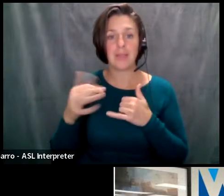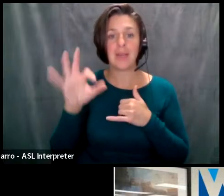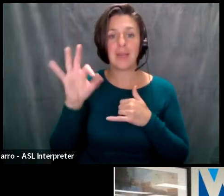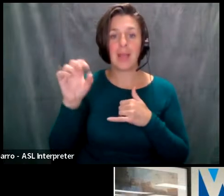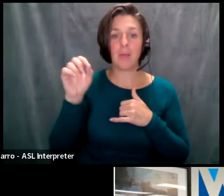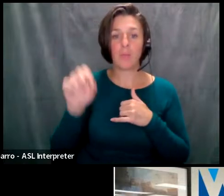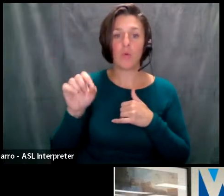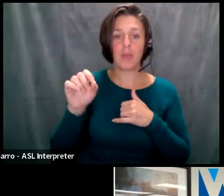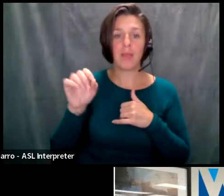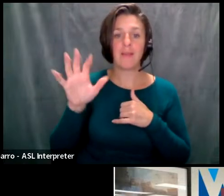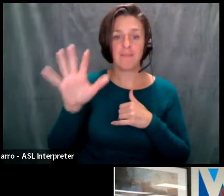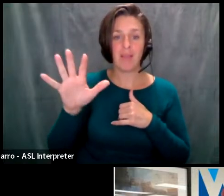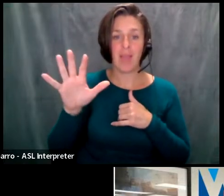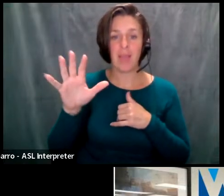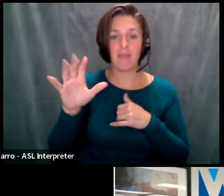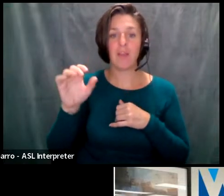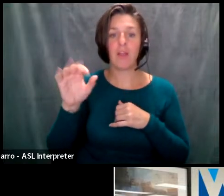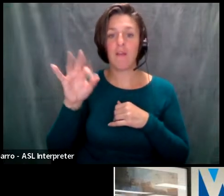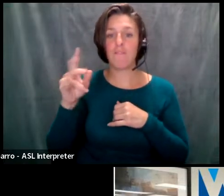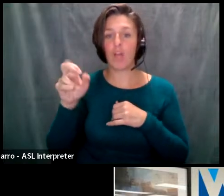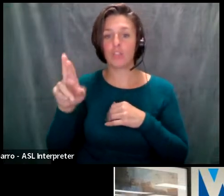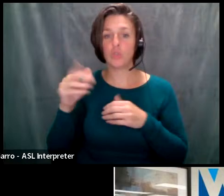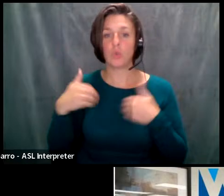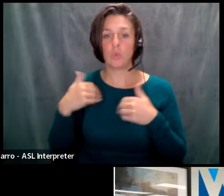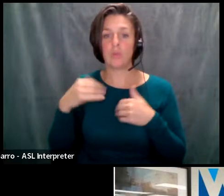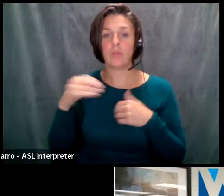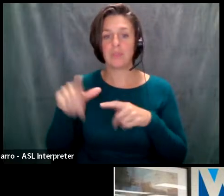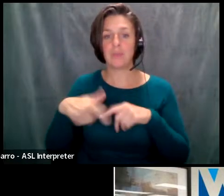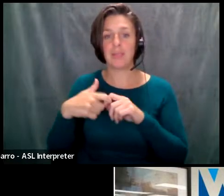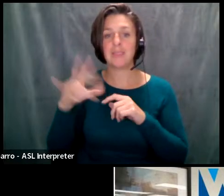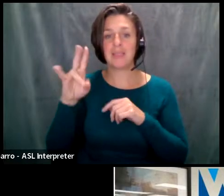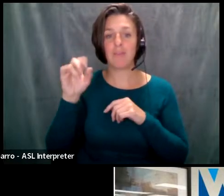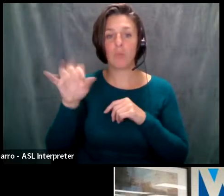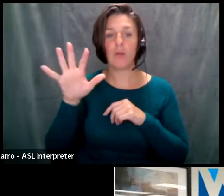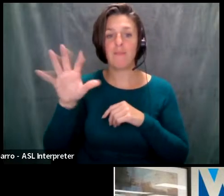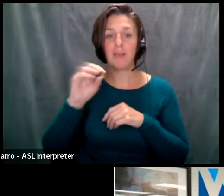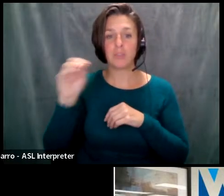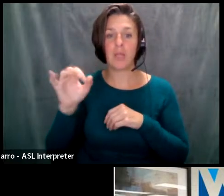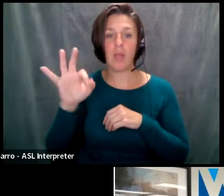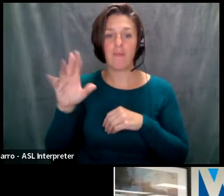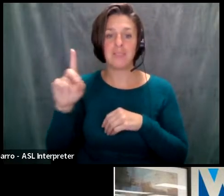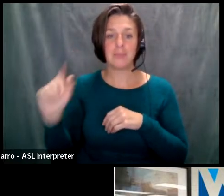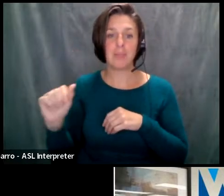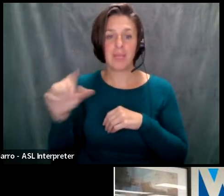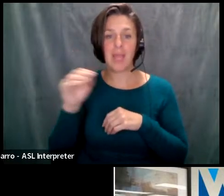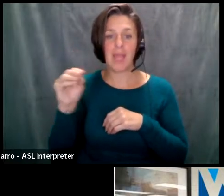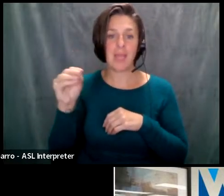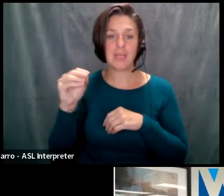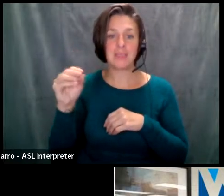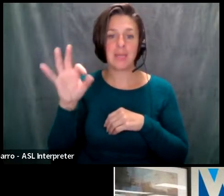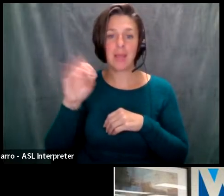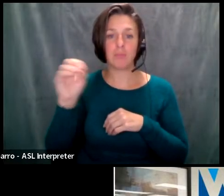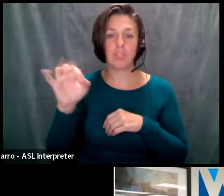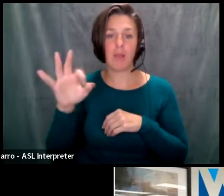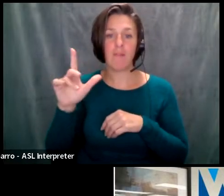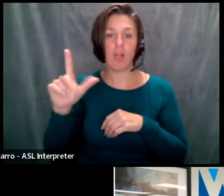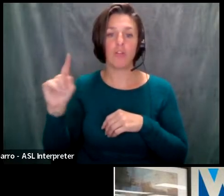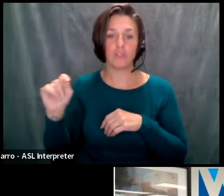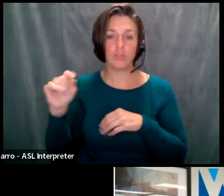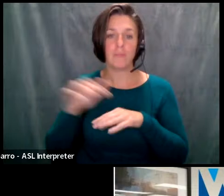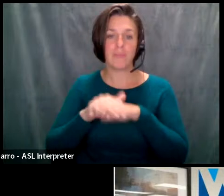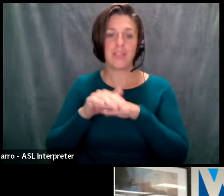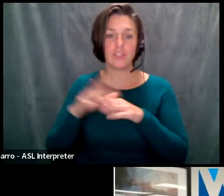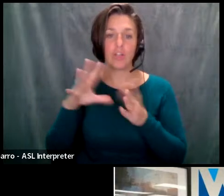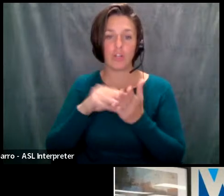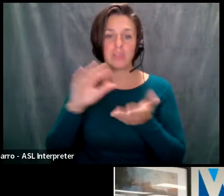9.5 of foster youth are suspended, 7.5 students with disabilities, and 9% of long-term English learners, compared